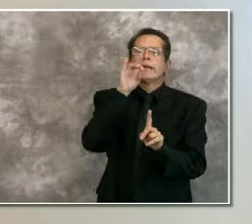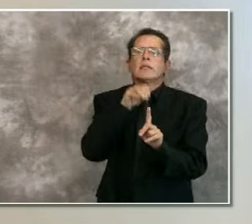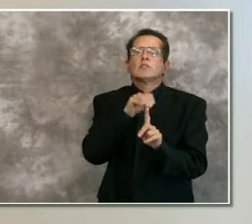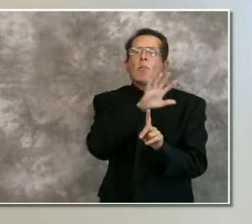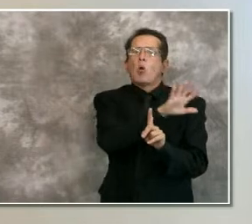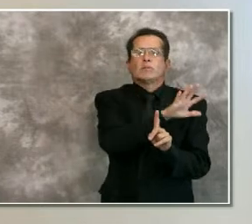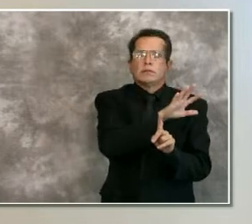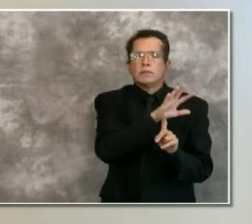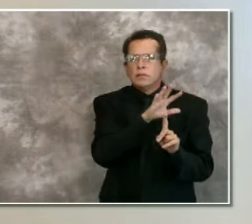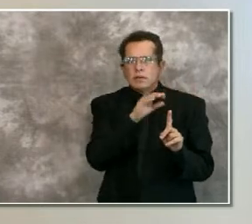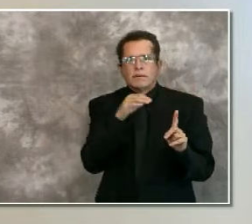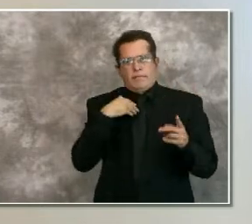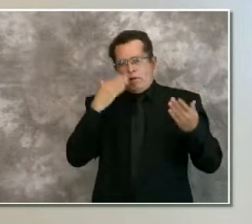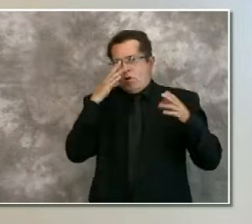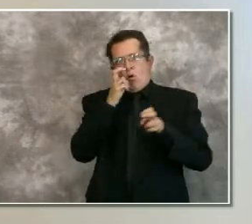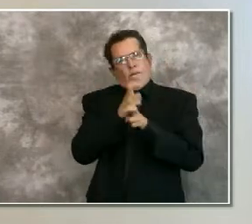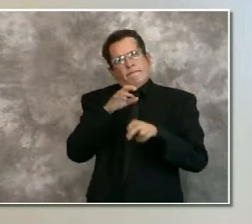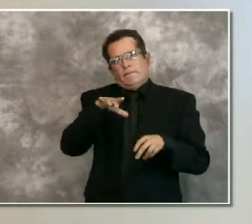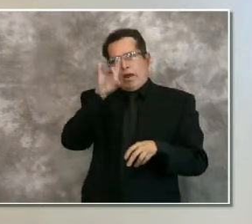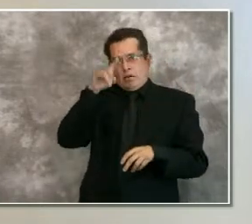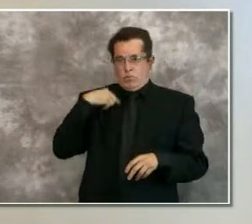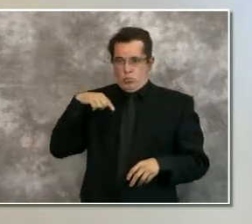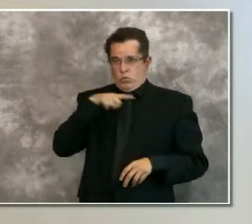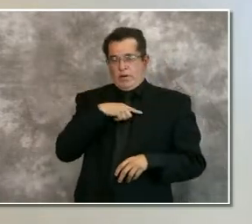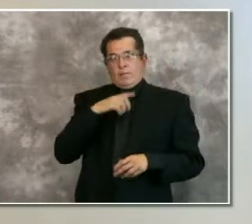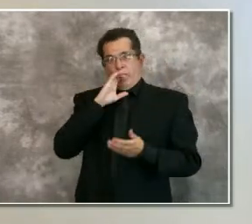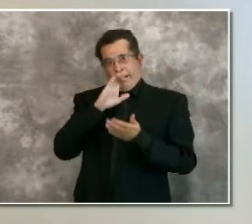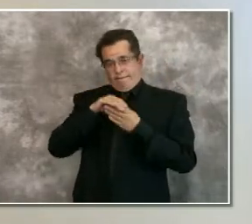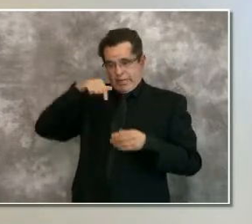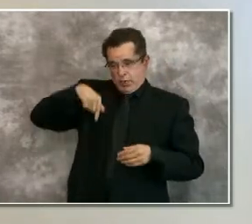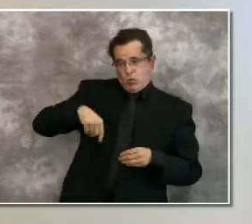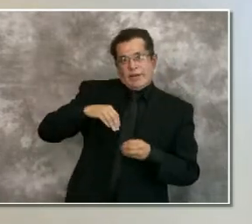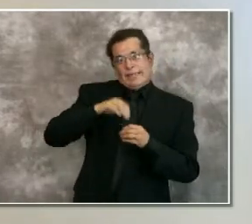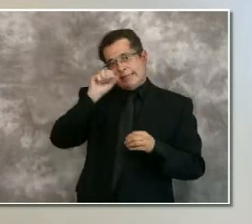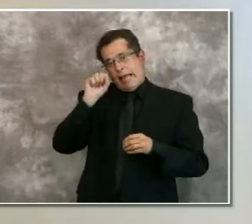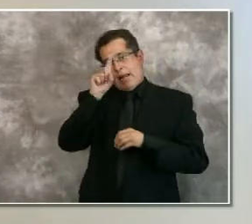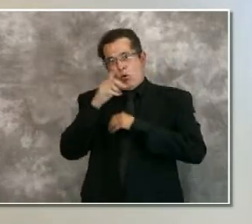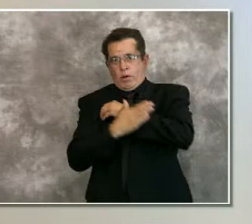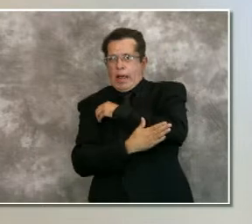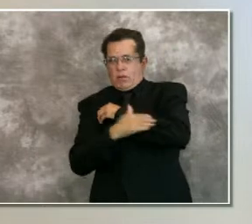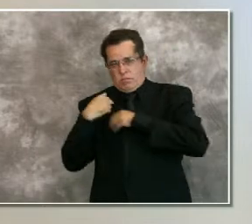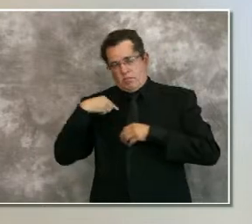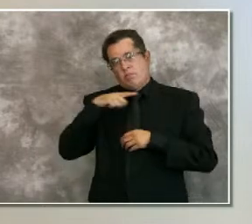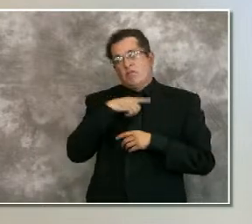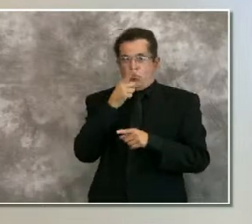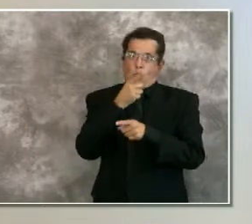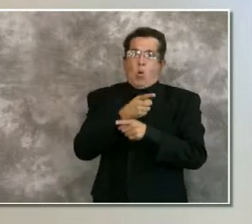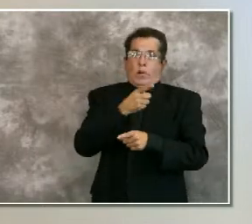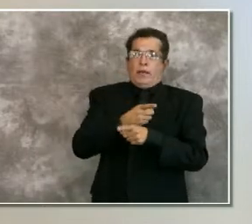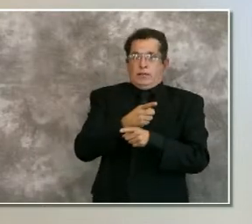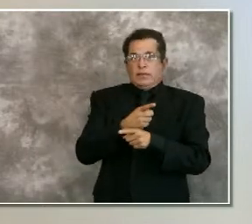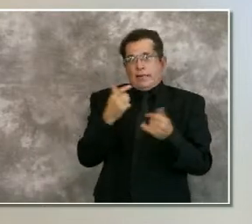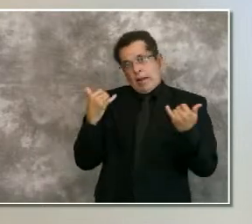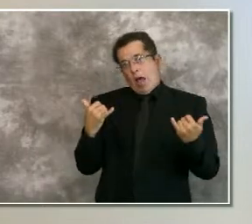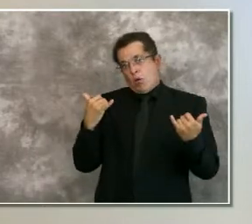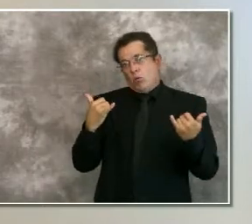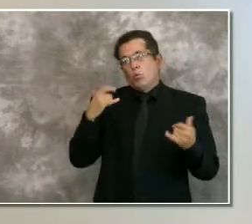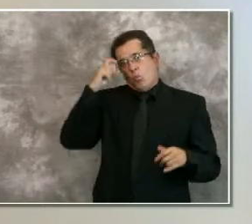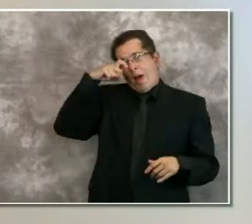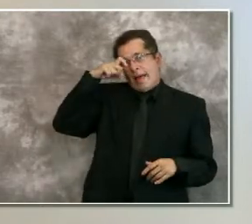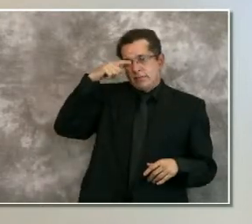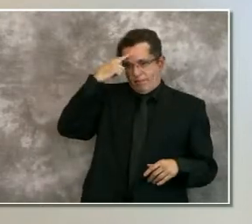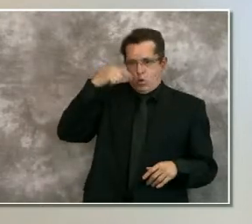County was not included in the actions taken by the state, we believe it is appropriate and we believe it is wise for us